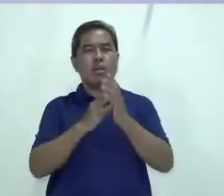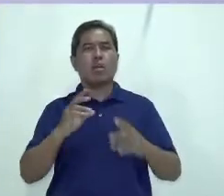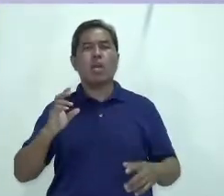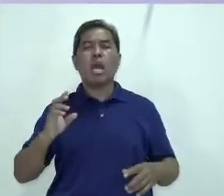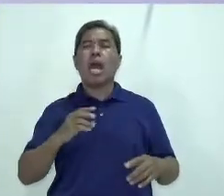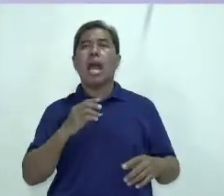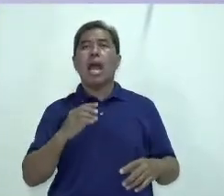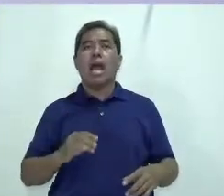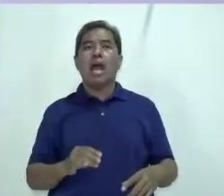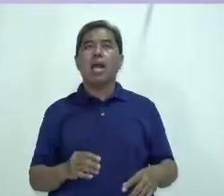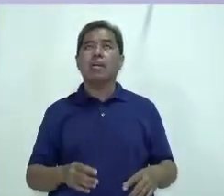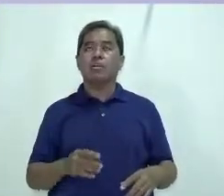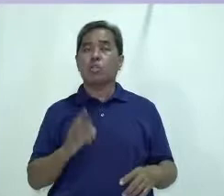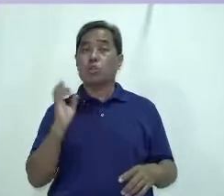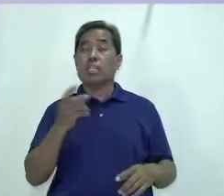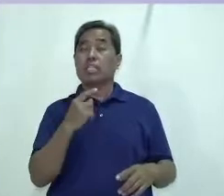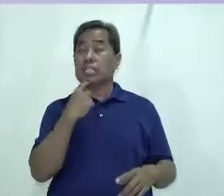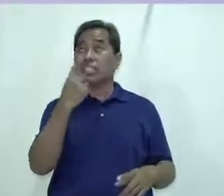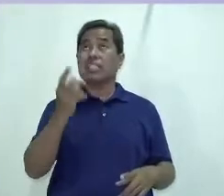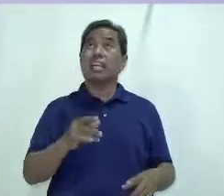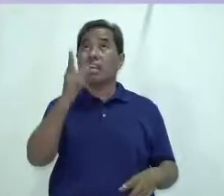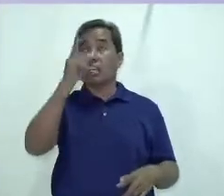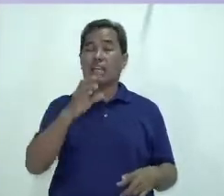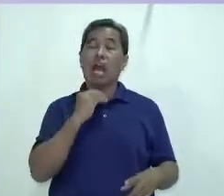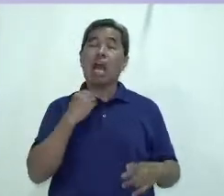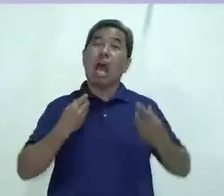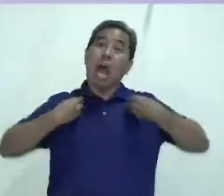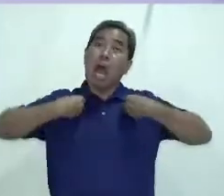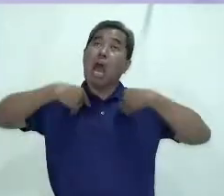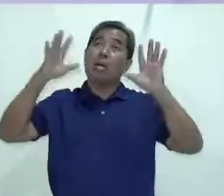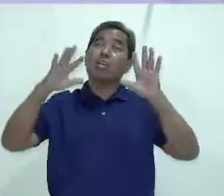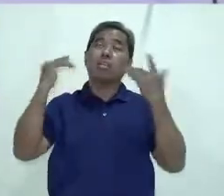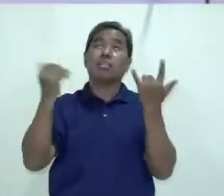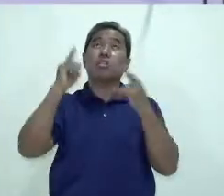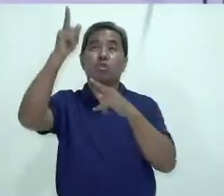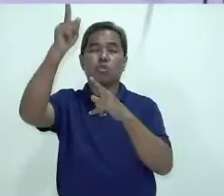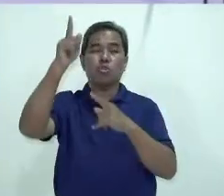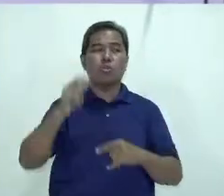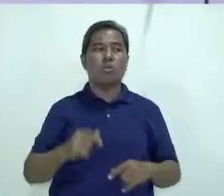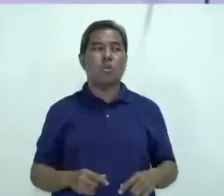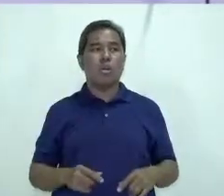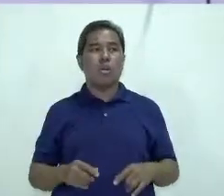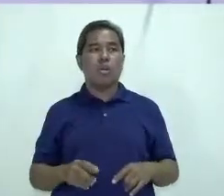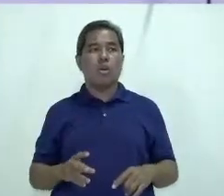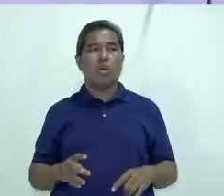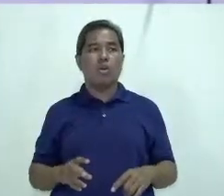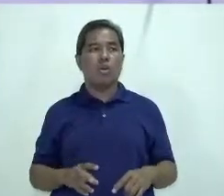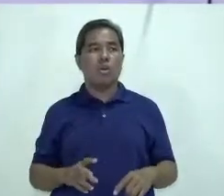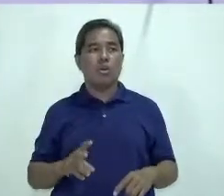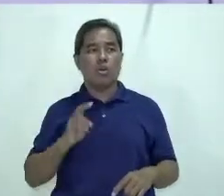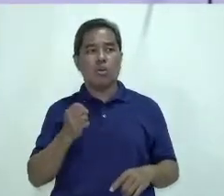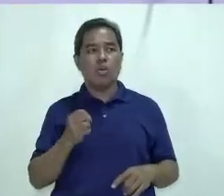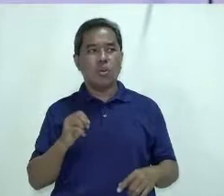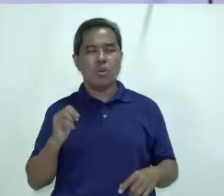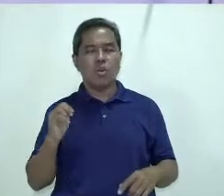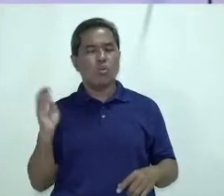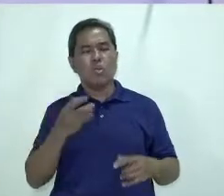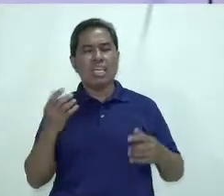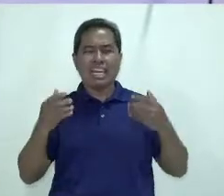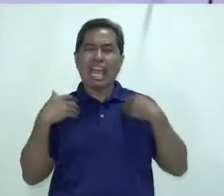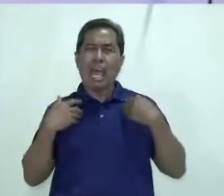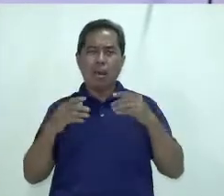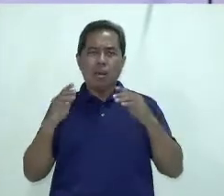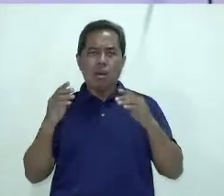you. You know what happens when you begin to do that? Your physical posture begins to change. See, when we have our problems, a